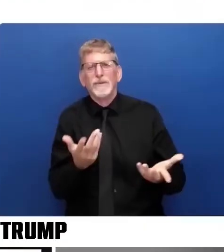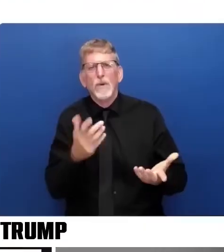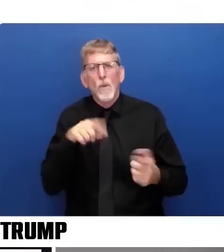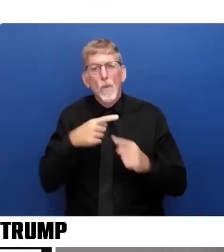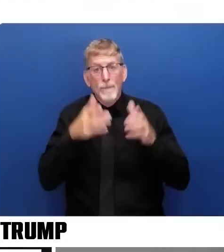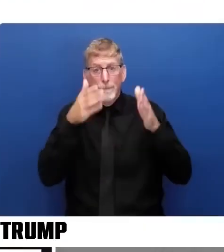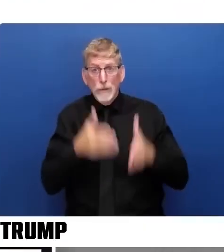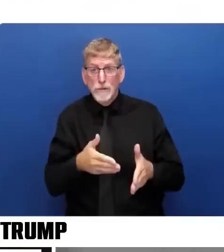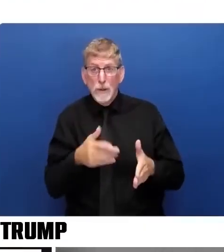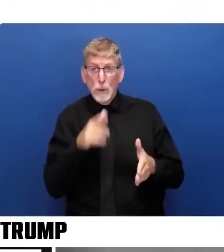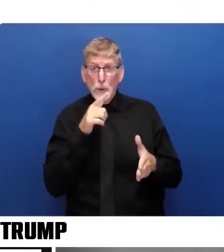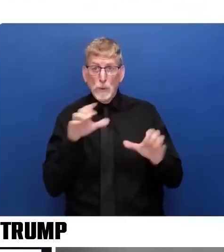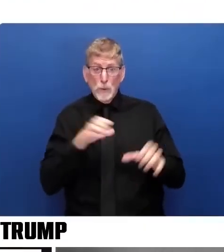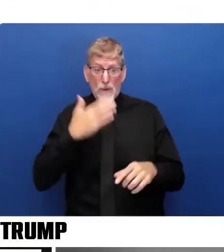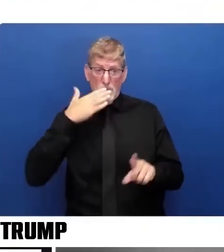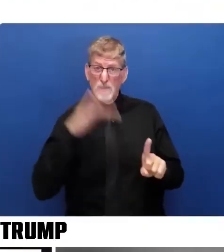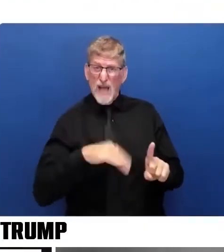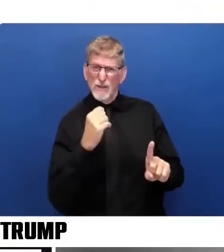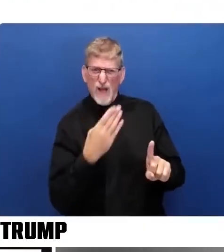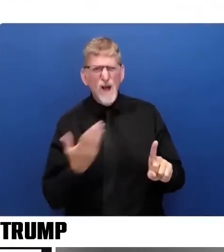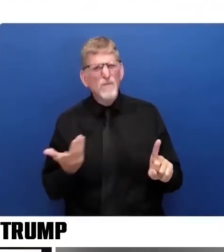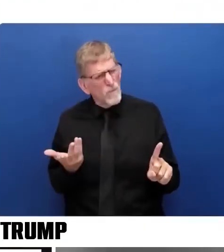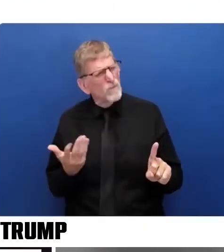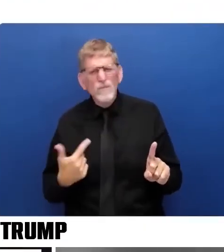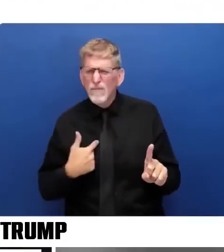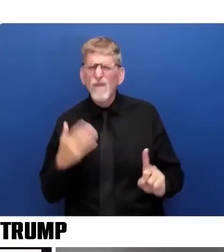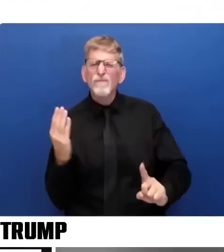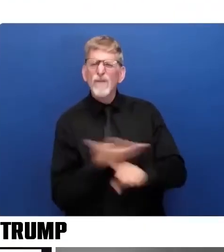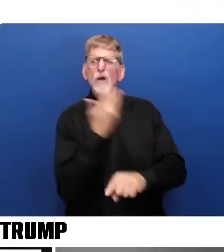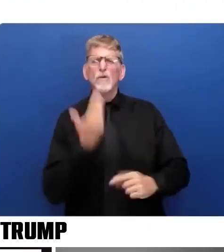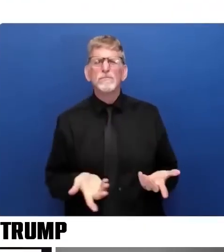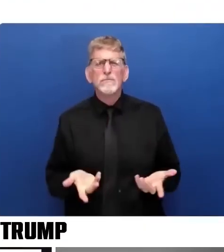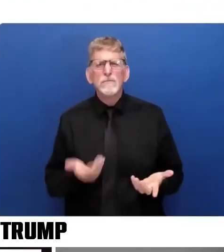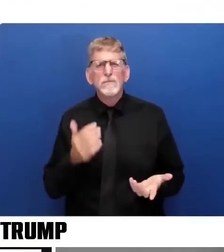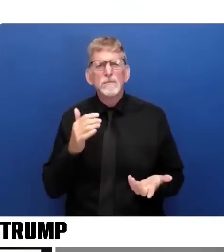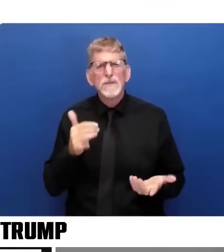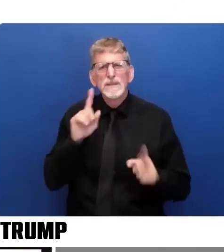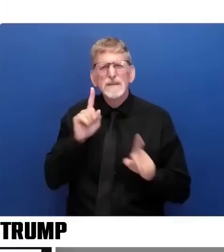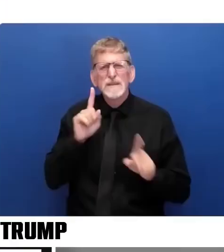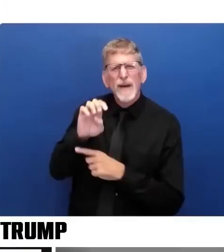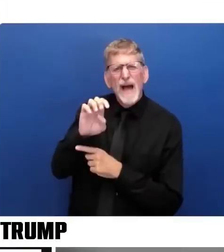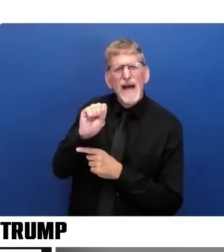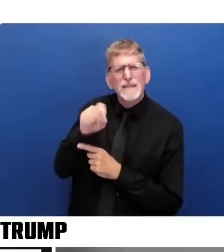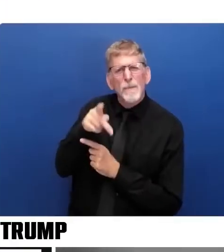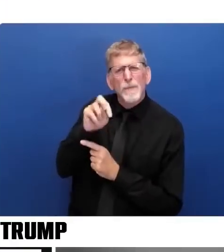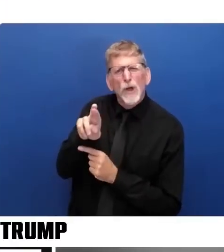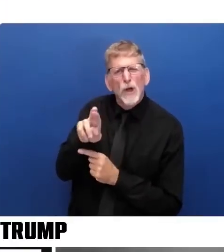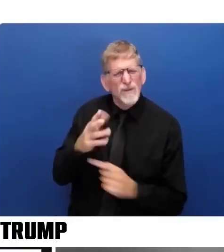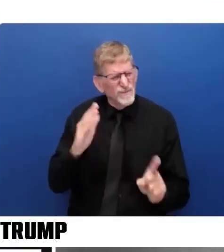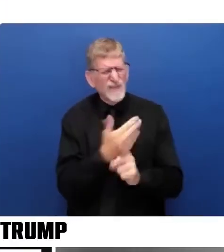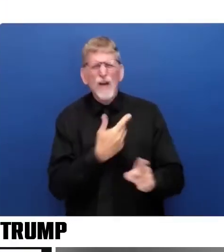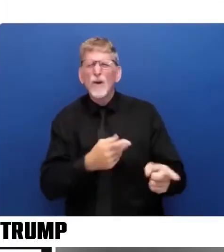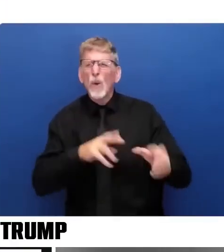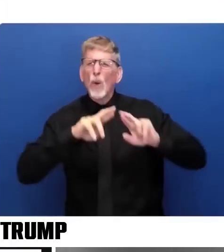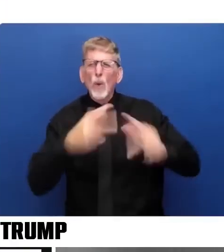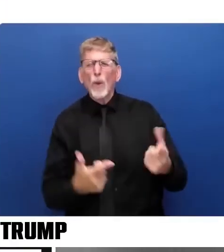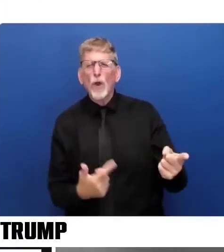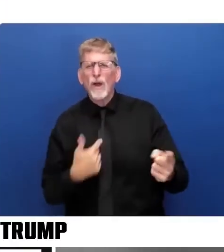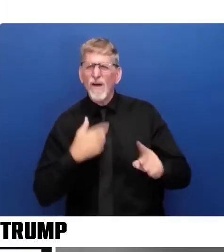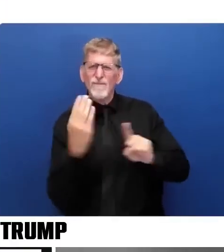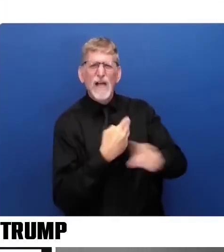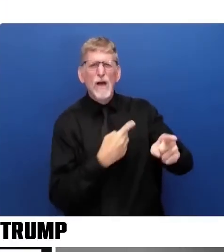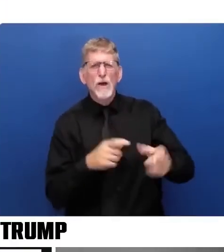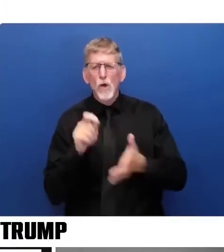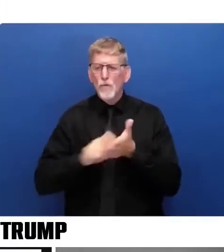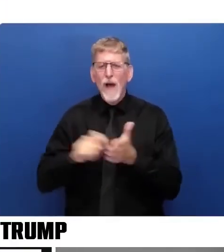I fire him. And you take a guy like Esper. He was no good. I fired him. So he writes a book. Another one writes a book. Because with me, they can write books. With